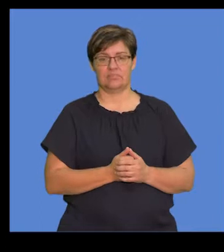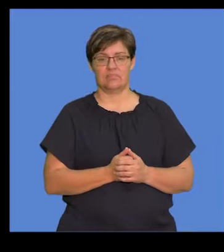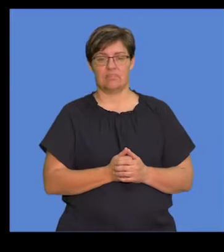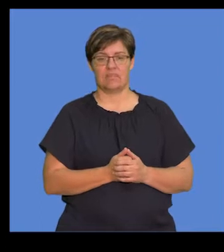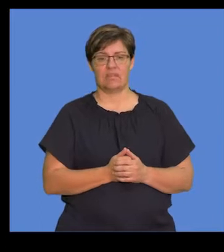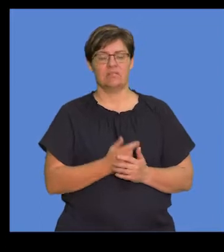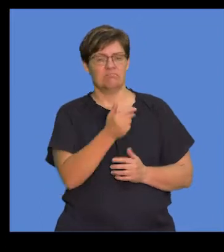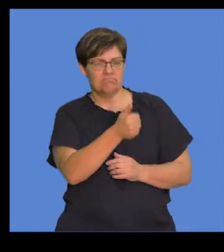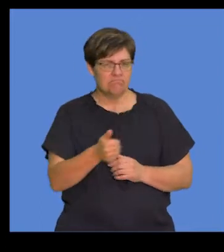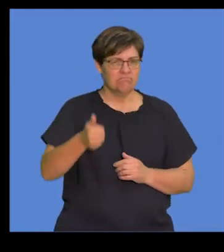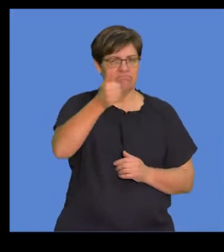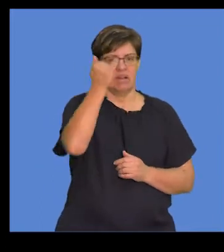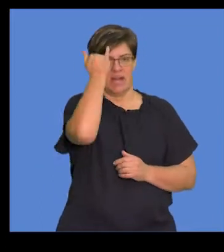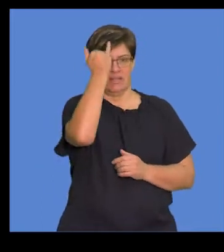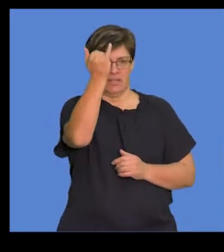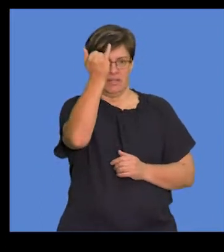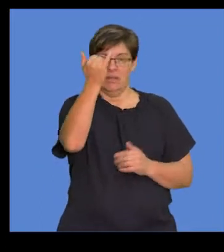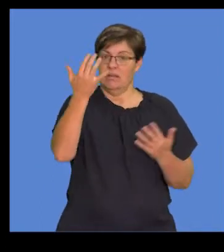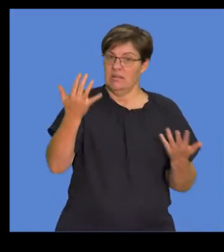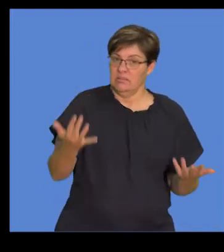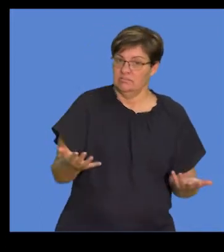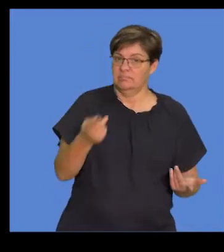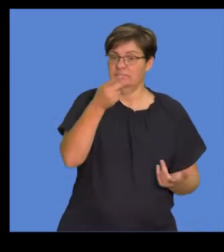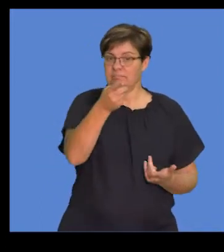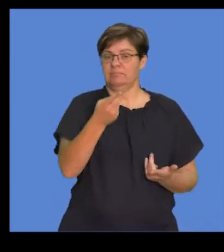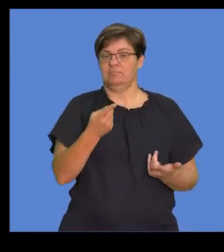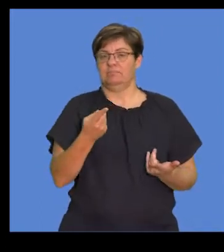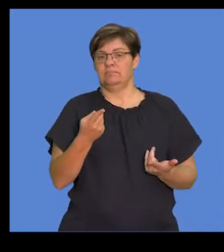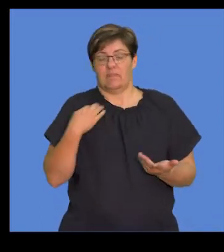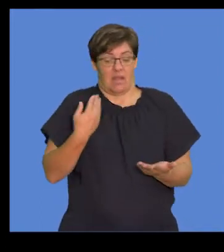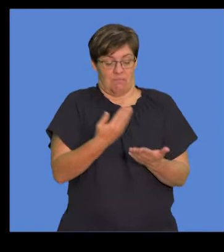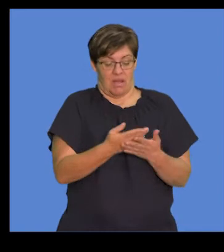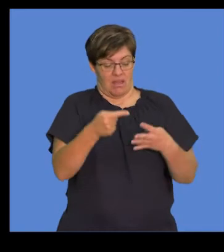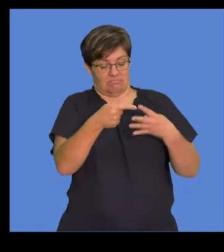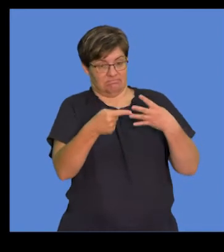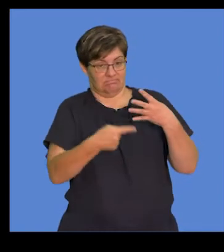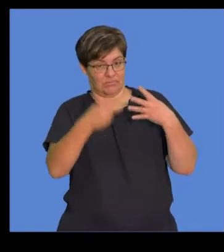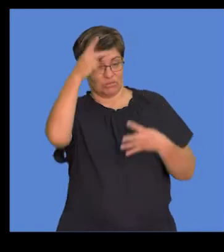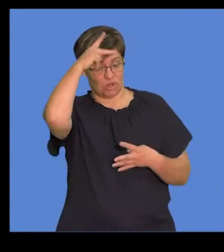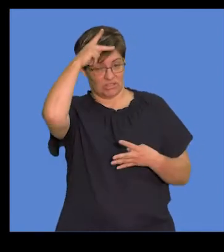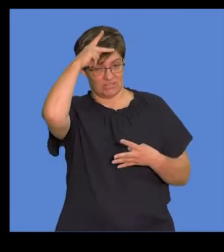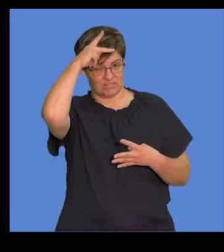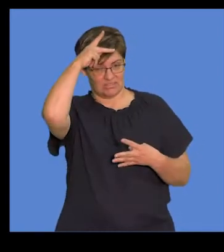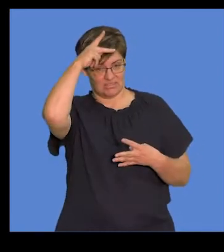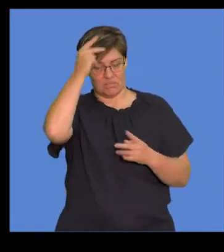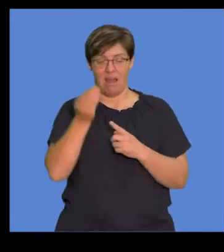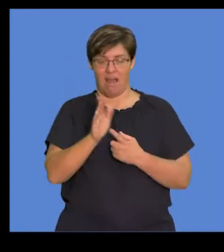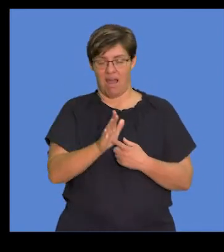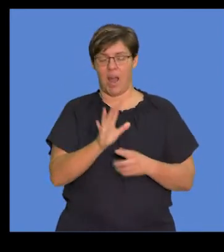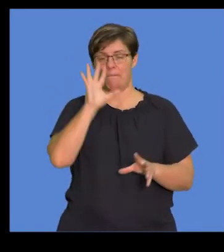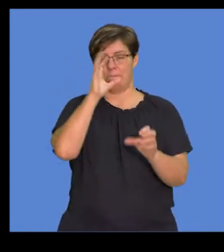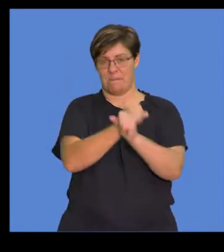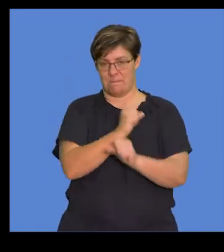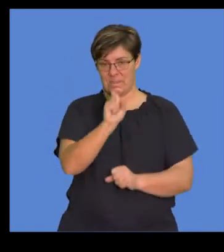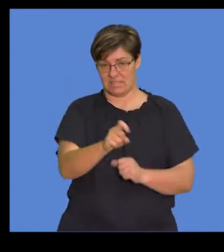Okay, so these are the main ideas. So if we are to apply this knowledge, this has to come to the fore.